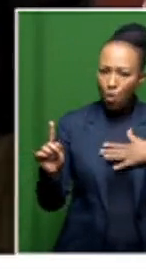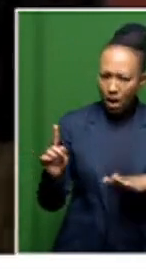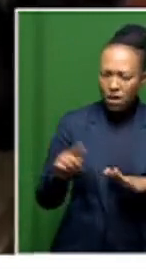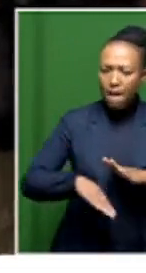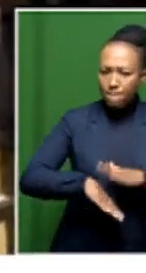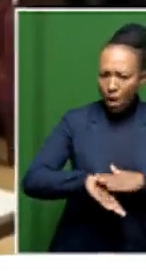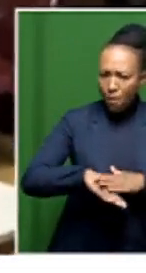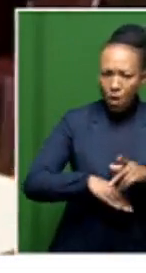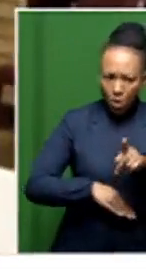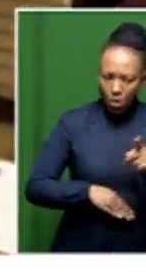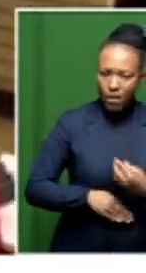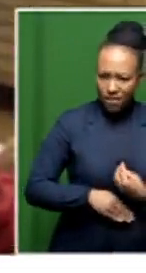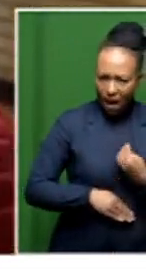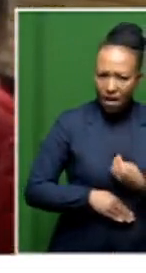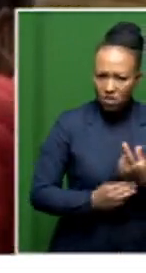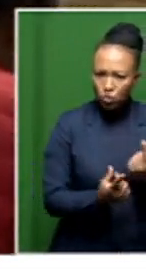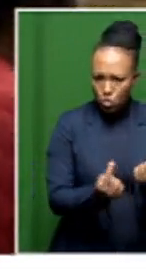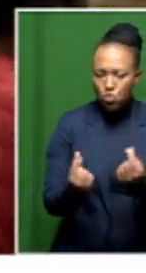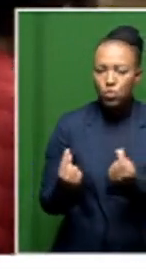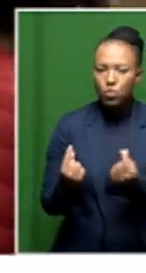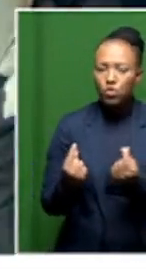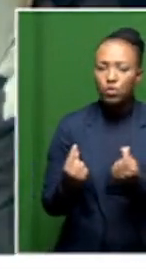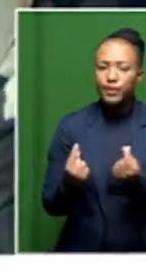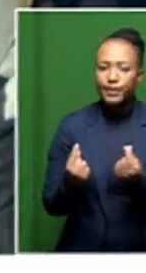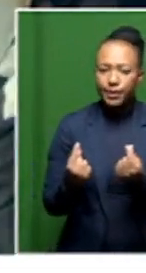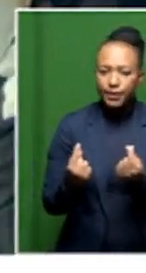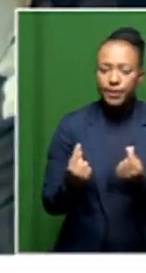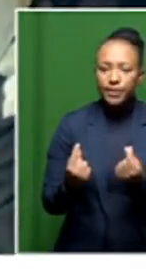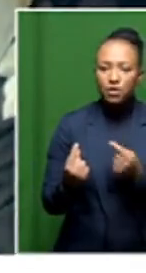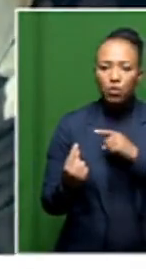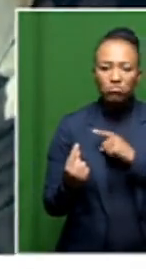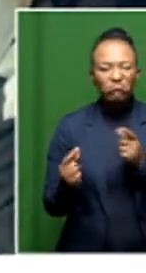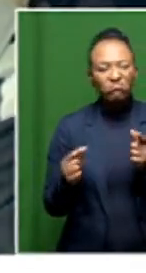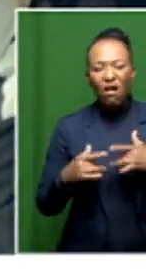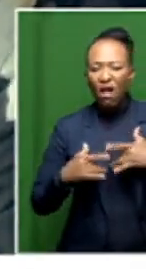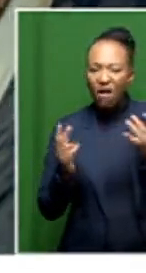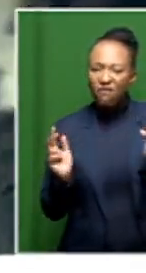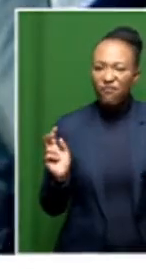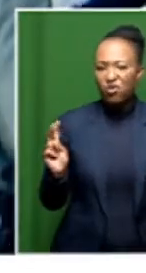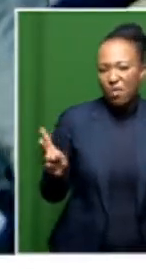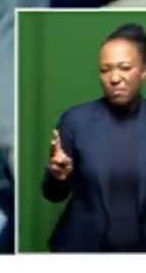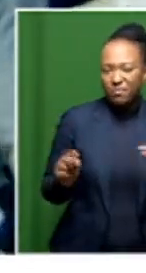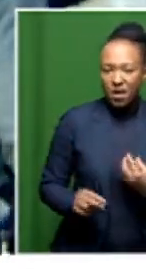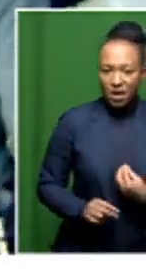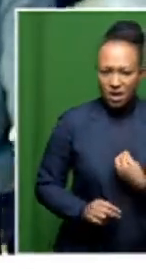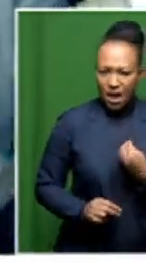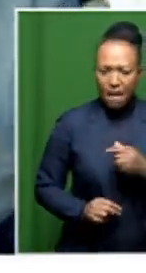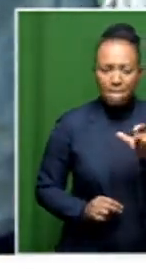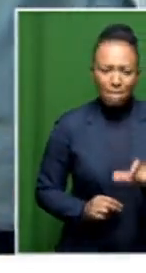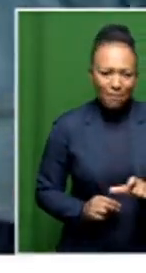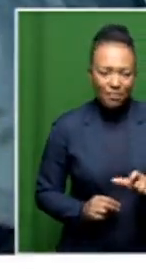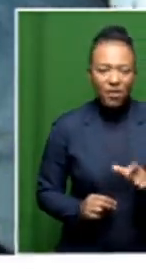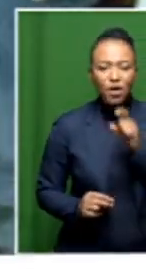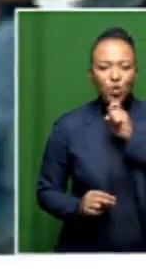for young people because in the normal course of their ordinary lives, young persons converse